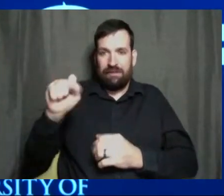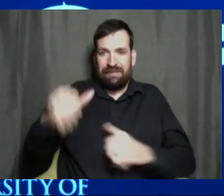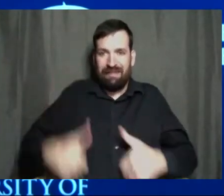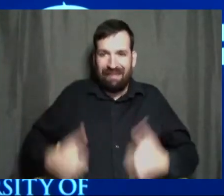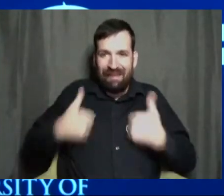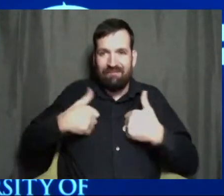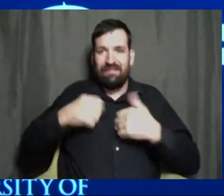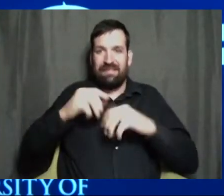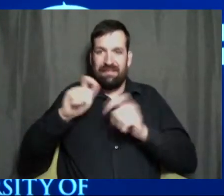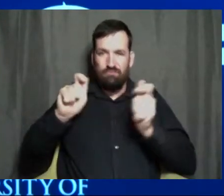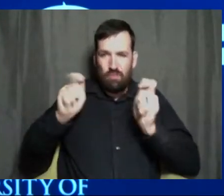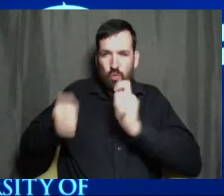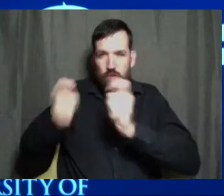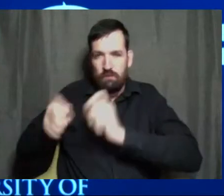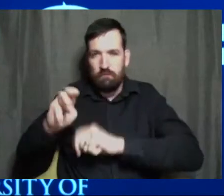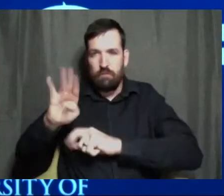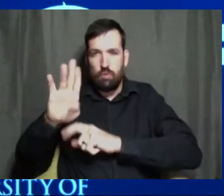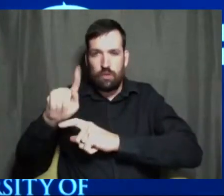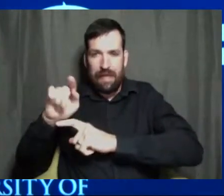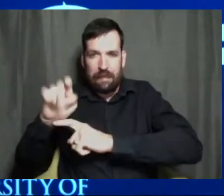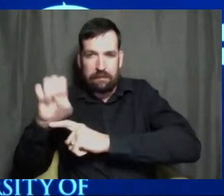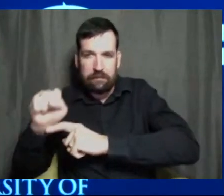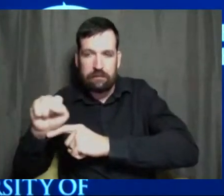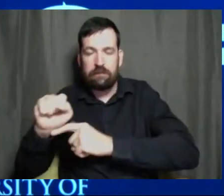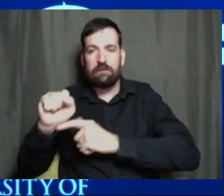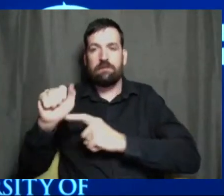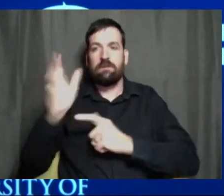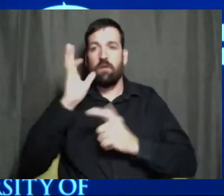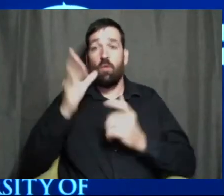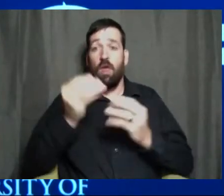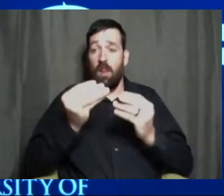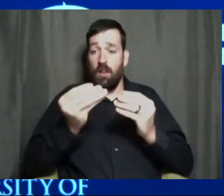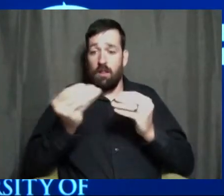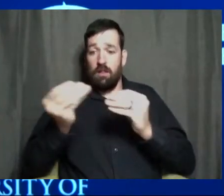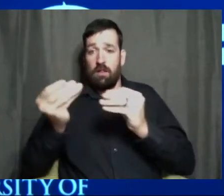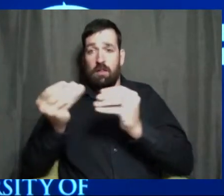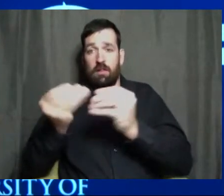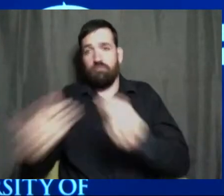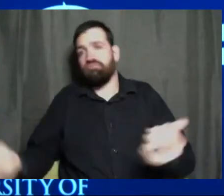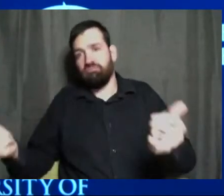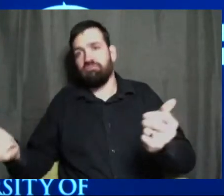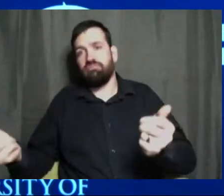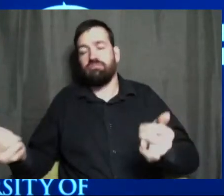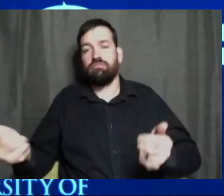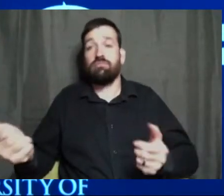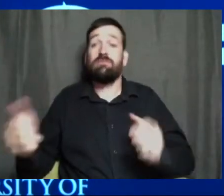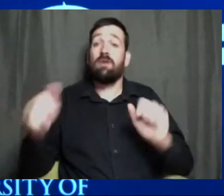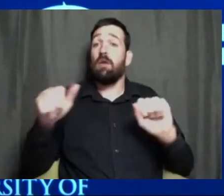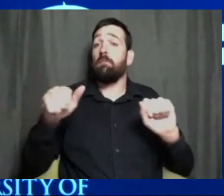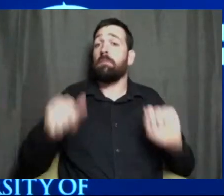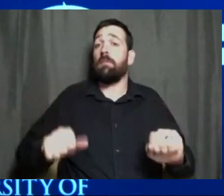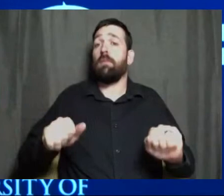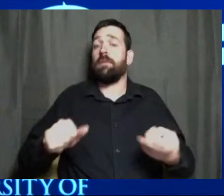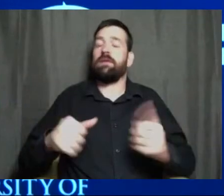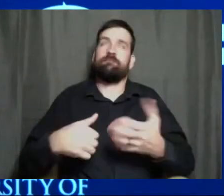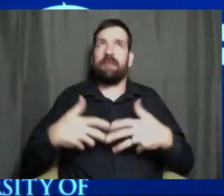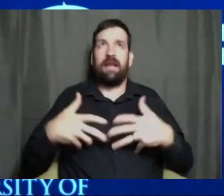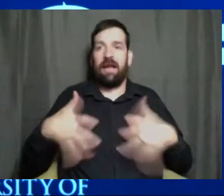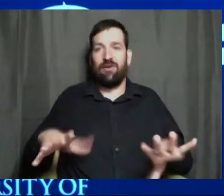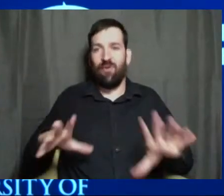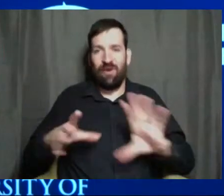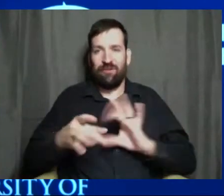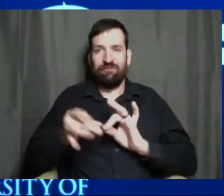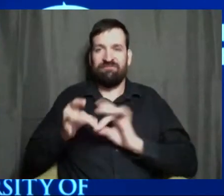that, then that's going to usher the end of the pandemic. We're going to move on to I don't want to step on Dr.